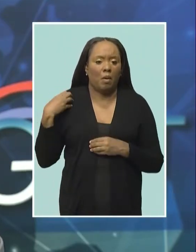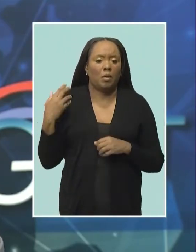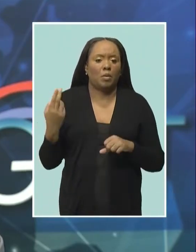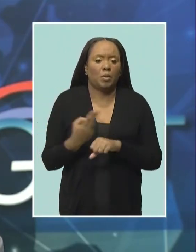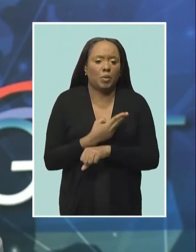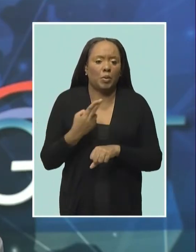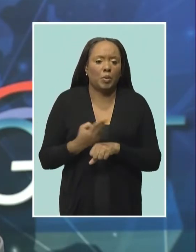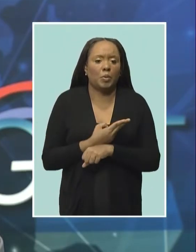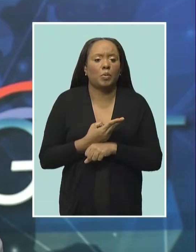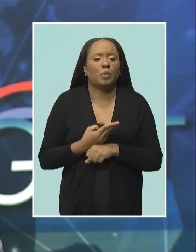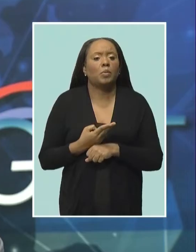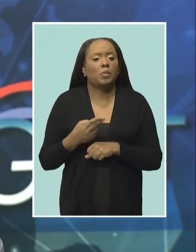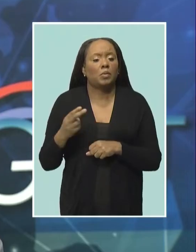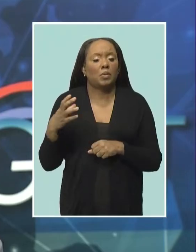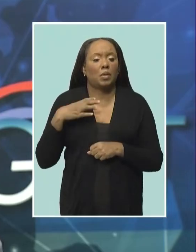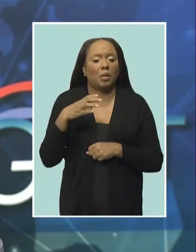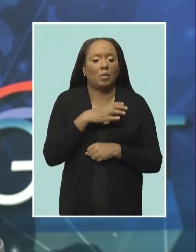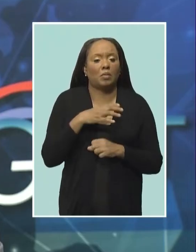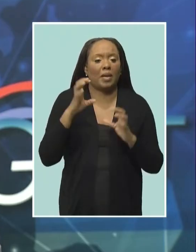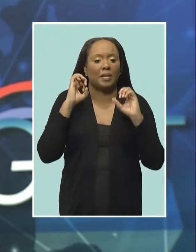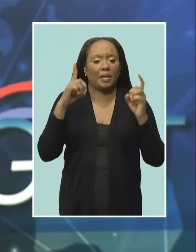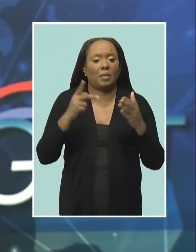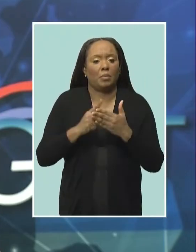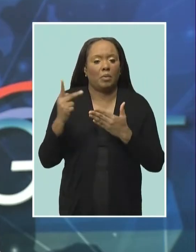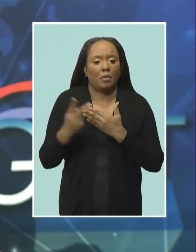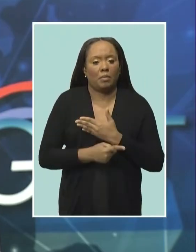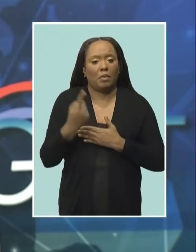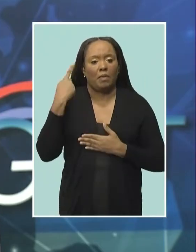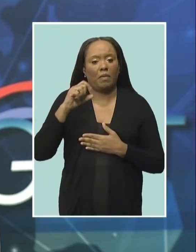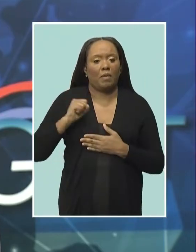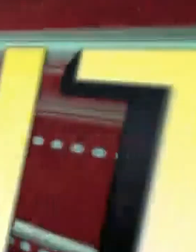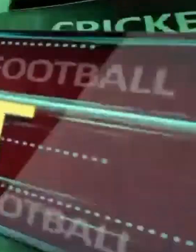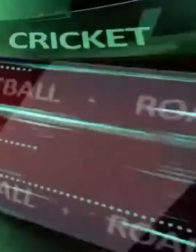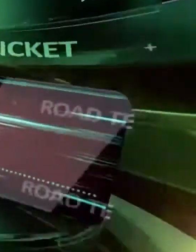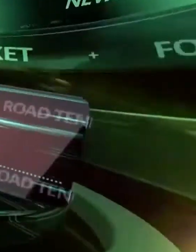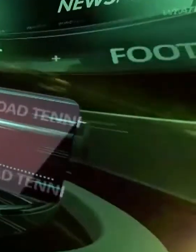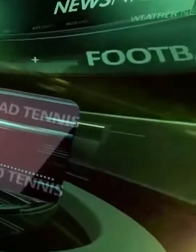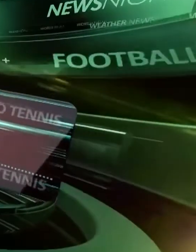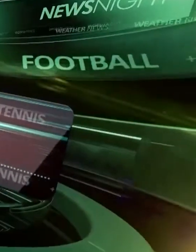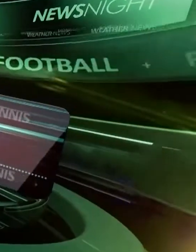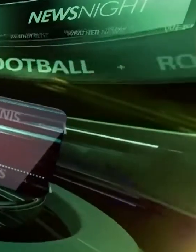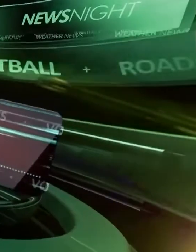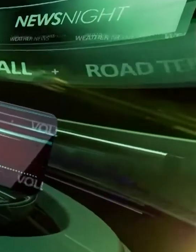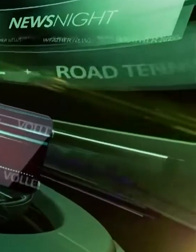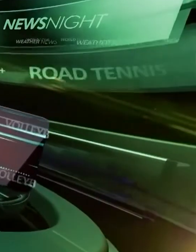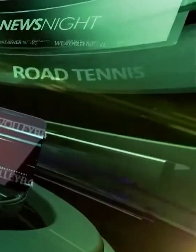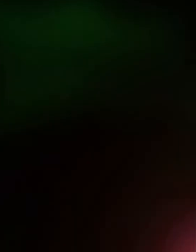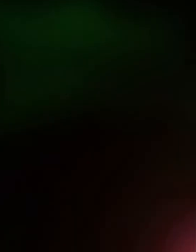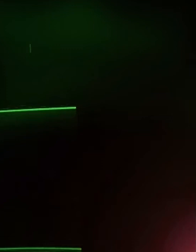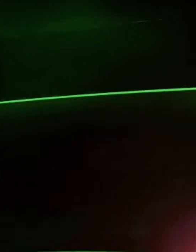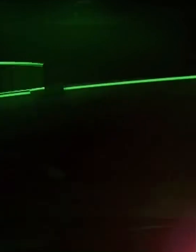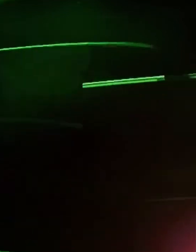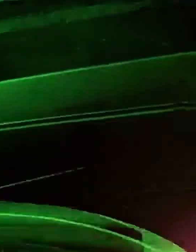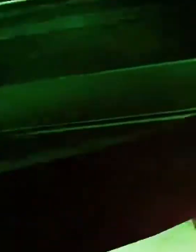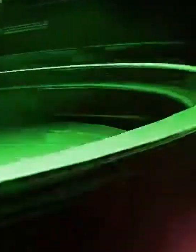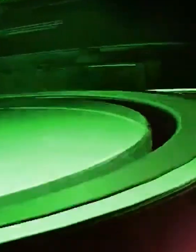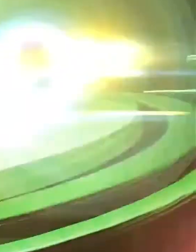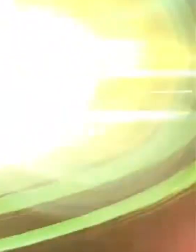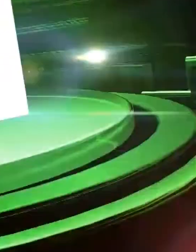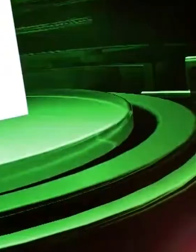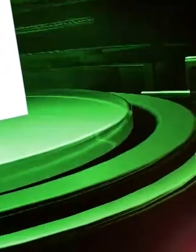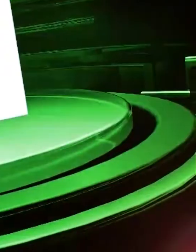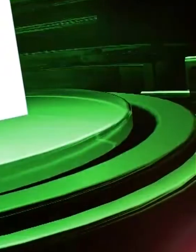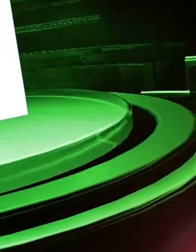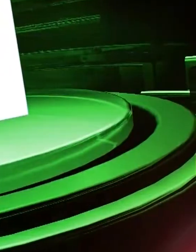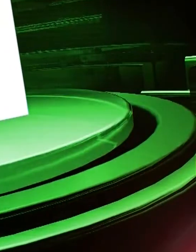outreach education program for its staff members. Sports Night, brought to you with the compliments of